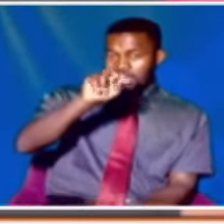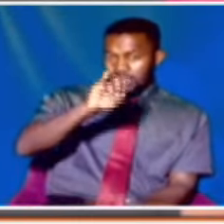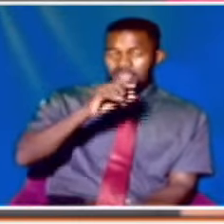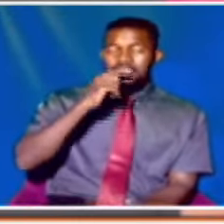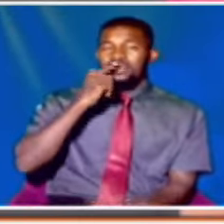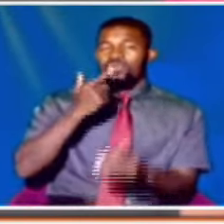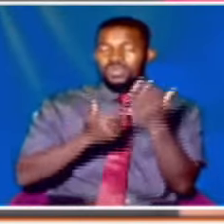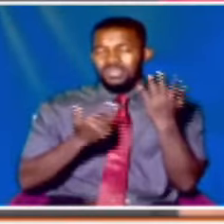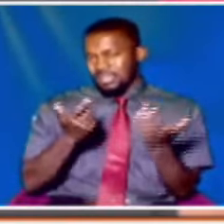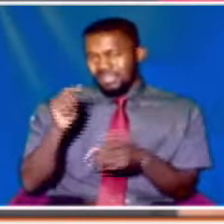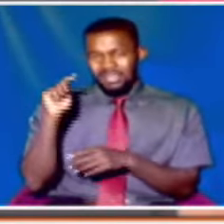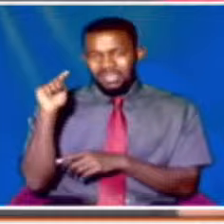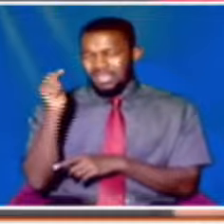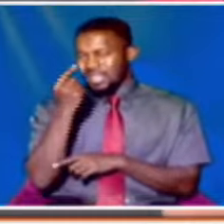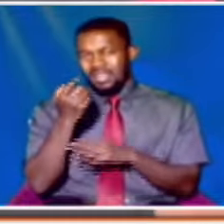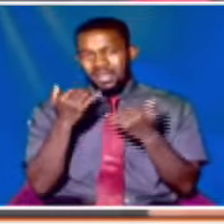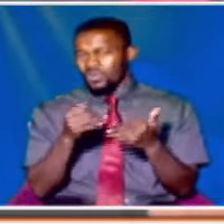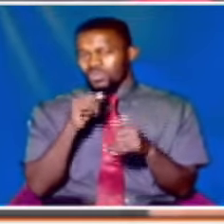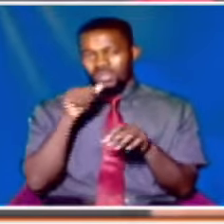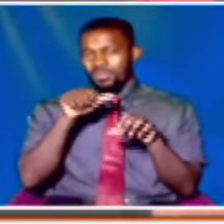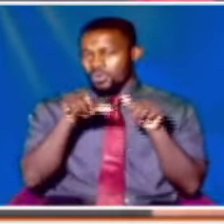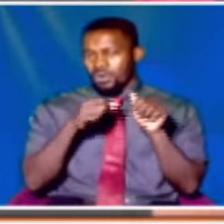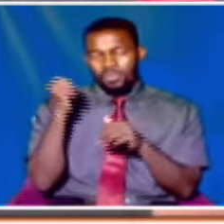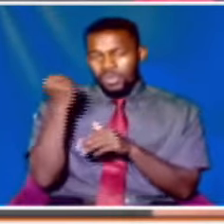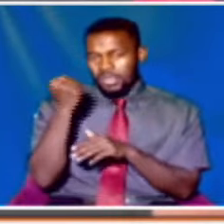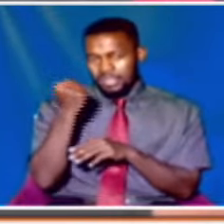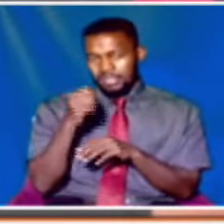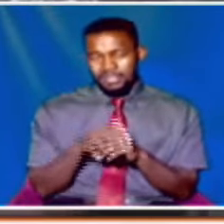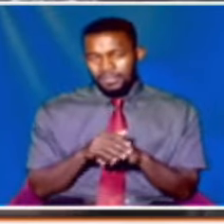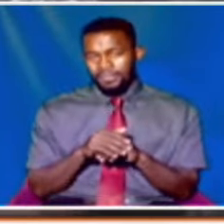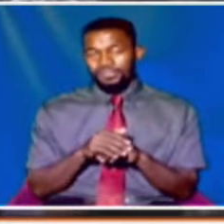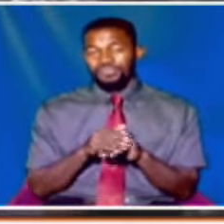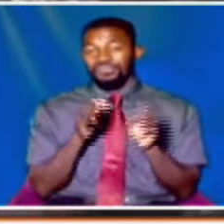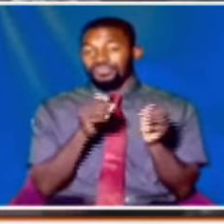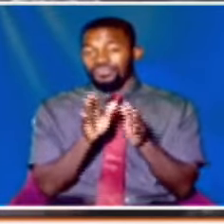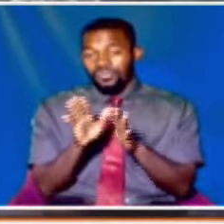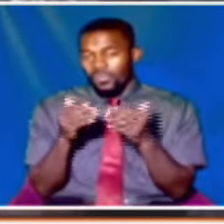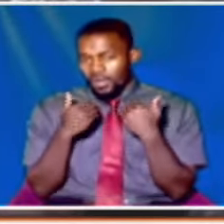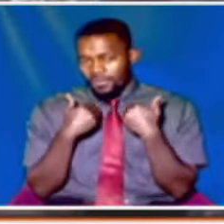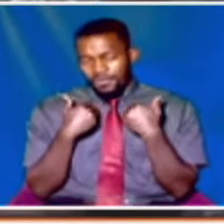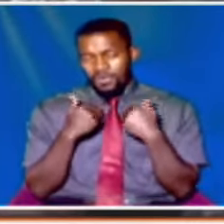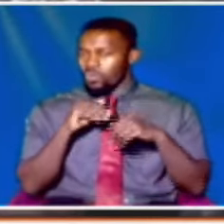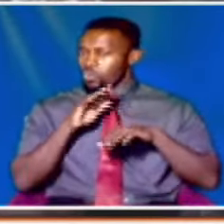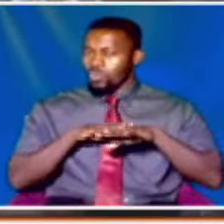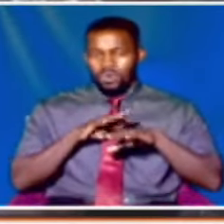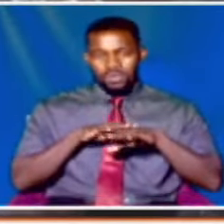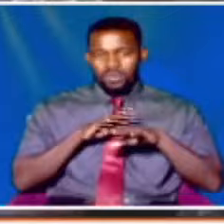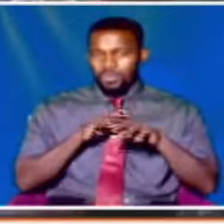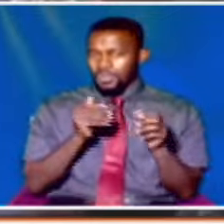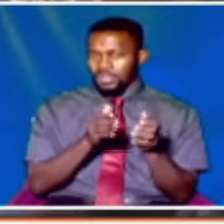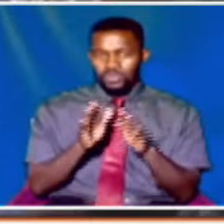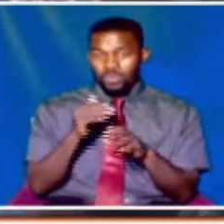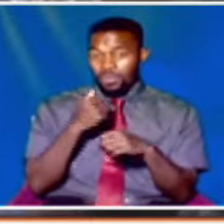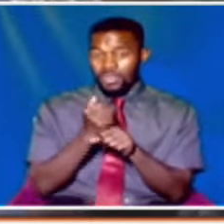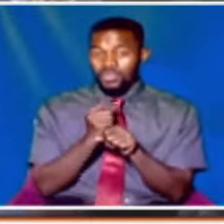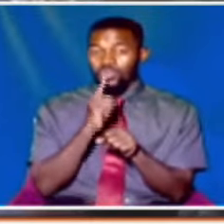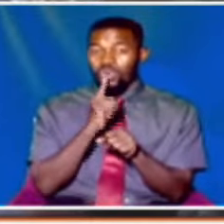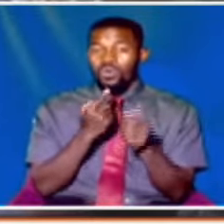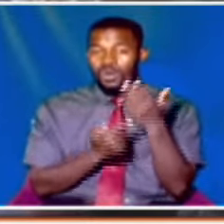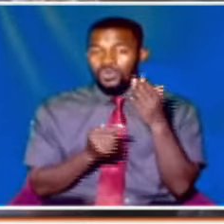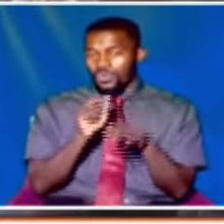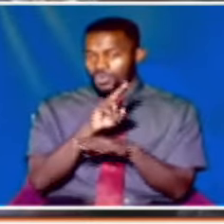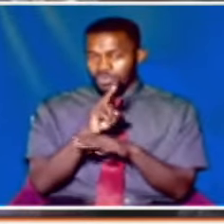of dividing Kenyans along tribal lines. Tuko na nafasi nzuri sana ya kuhakikisha tunatumia